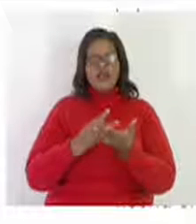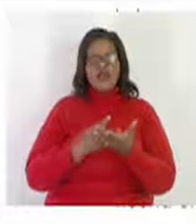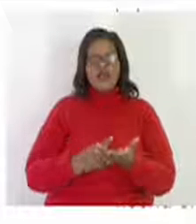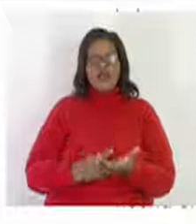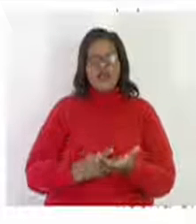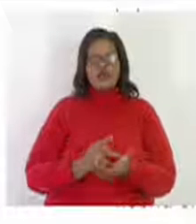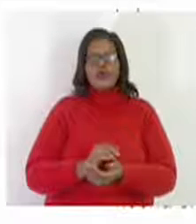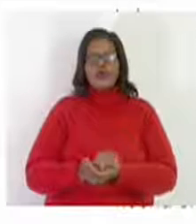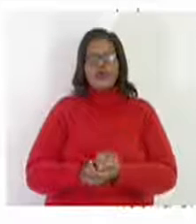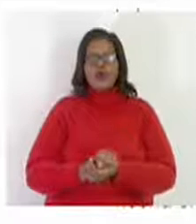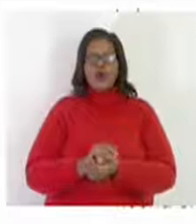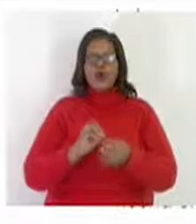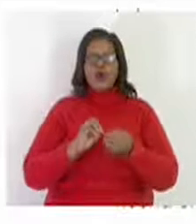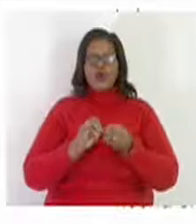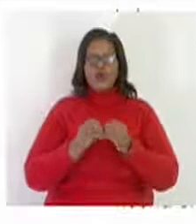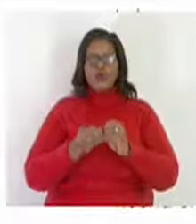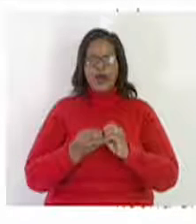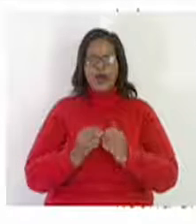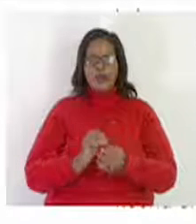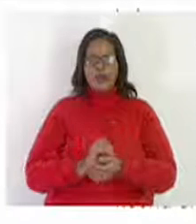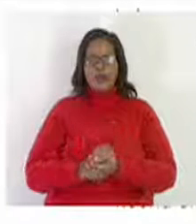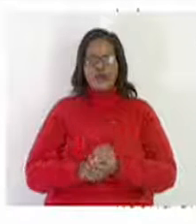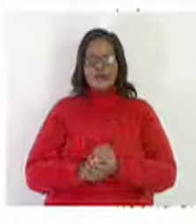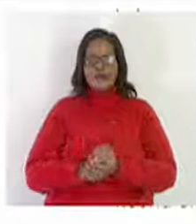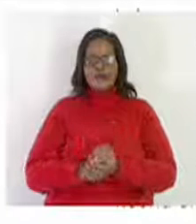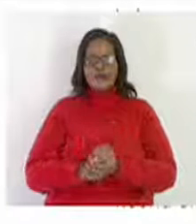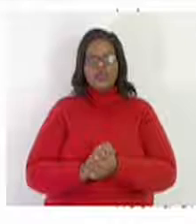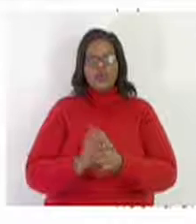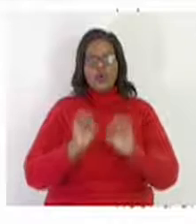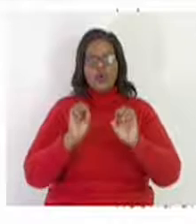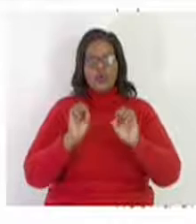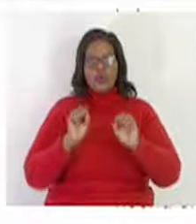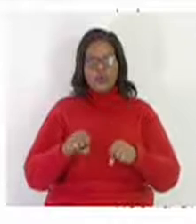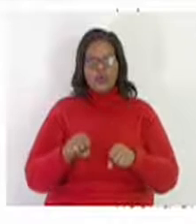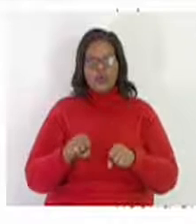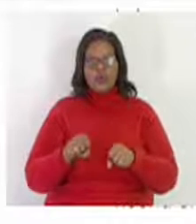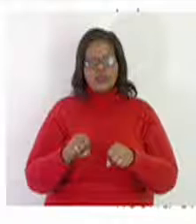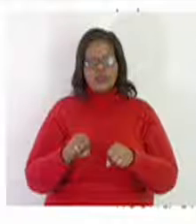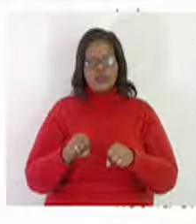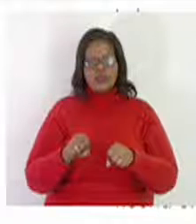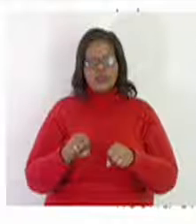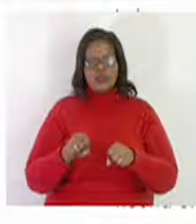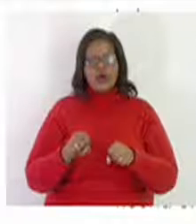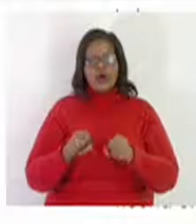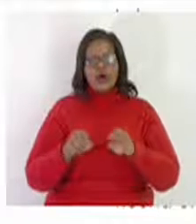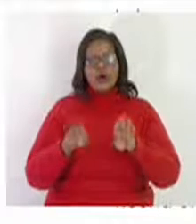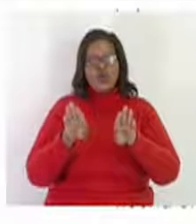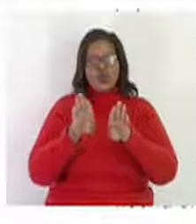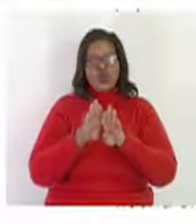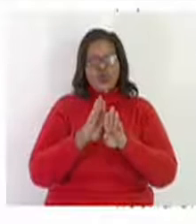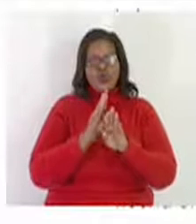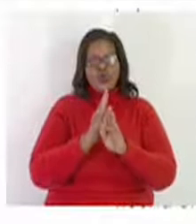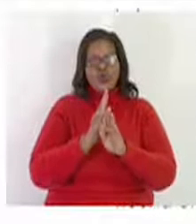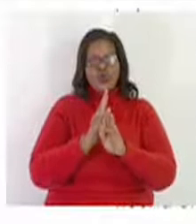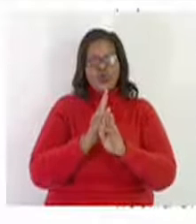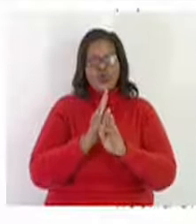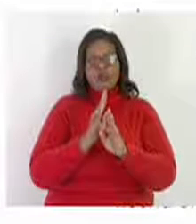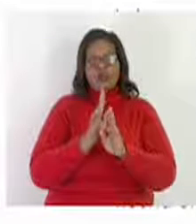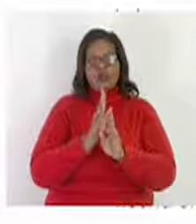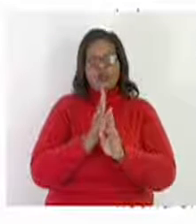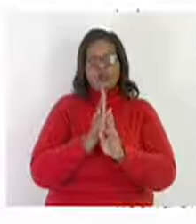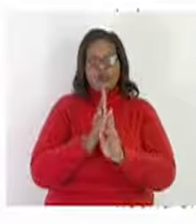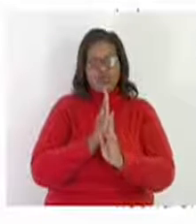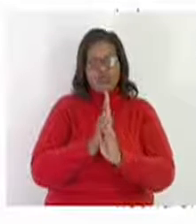the numbers. We need to make a little of correction there. At